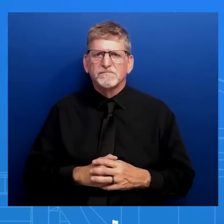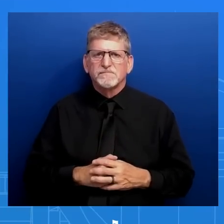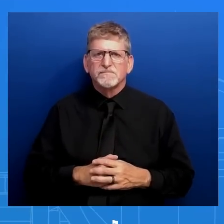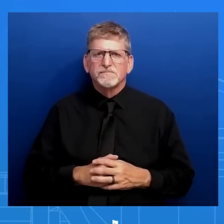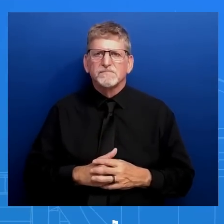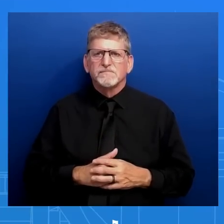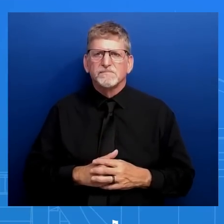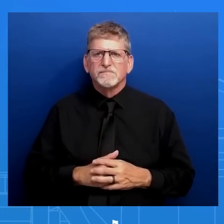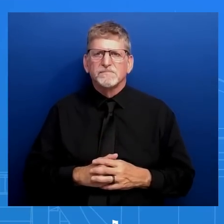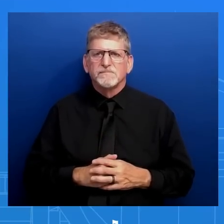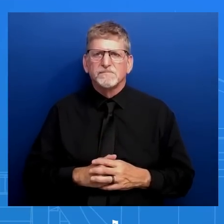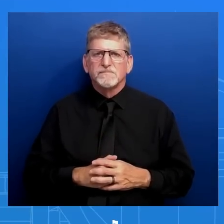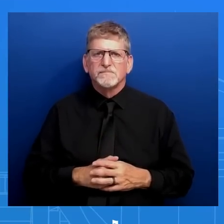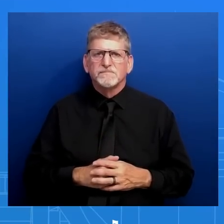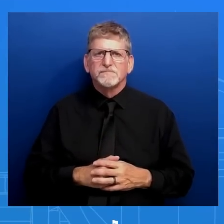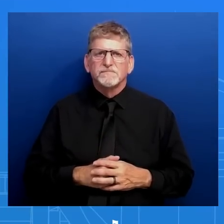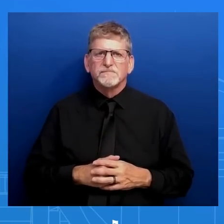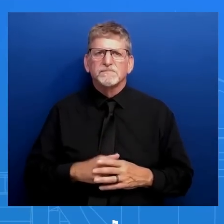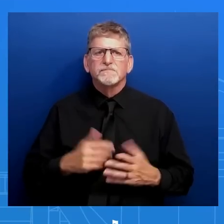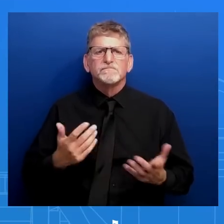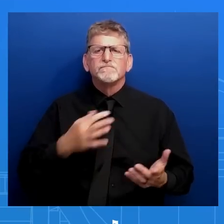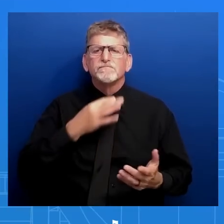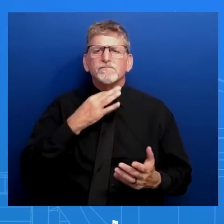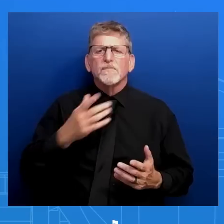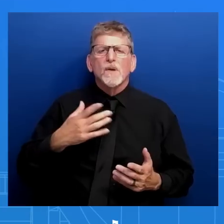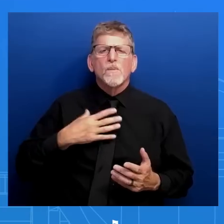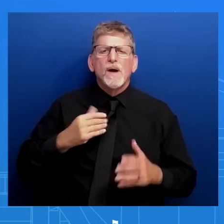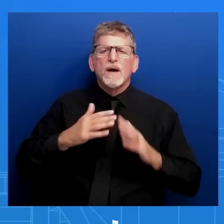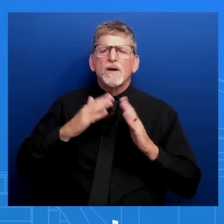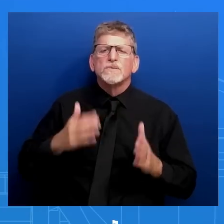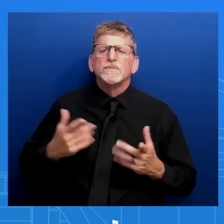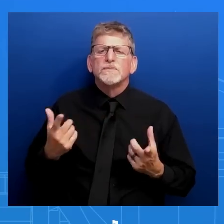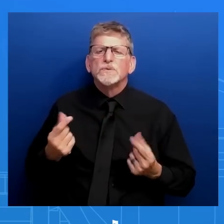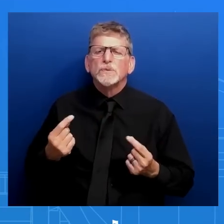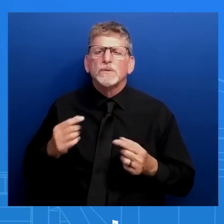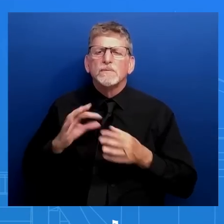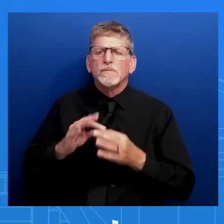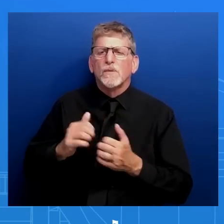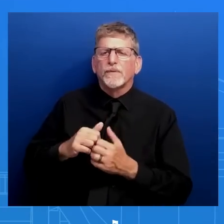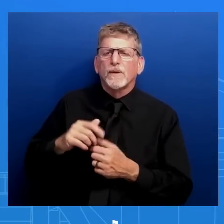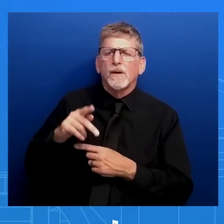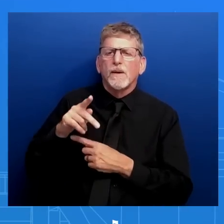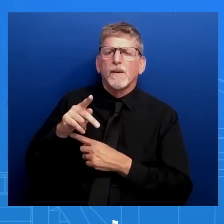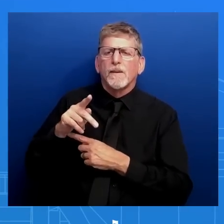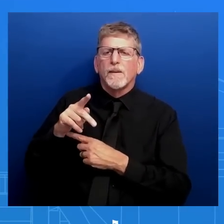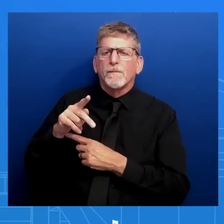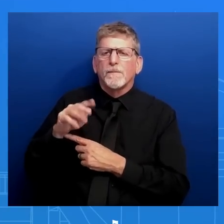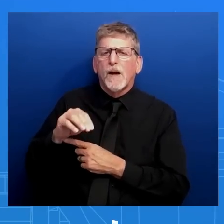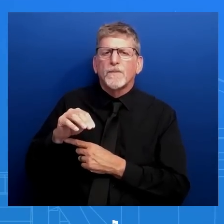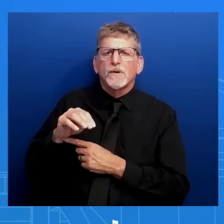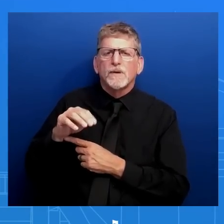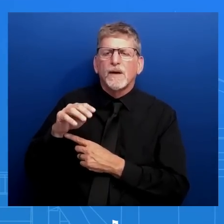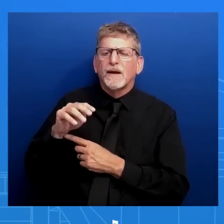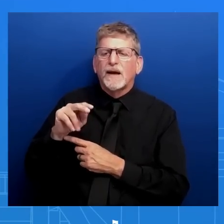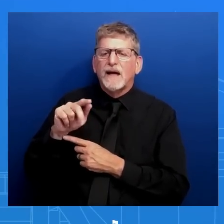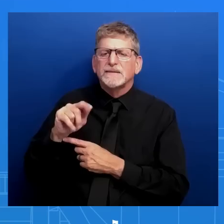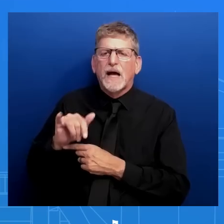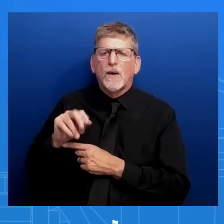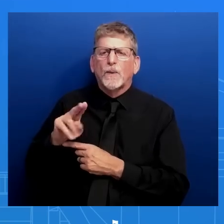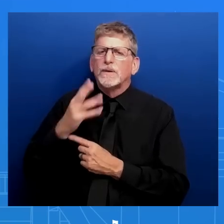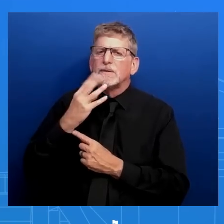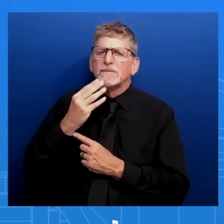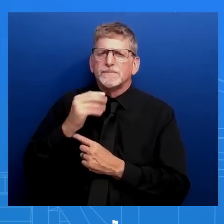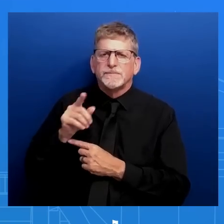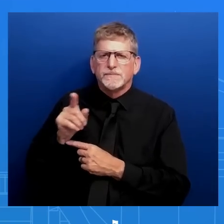make of Prime Minister Netanyahu's call today to eradicate the idea of establishing a Palestinian